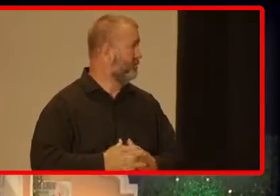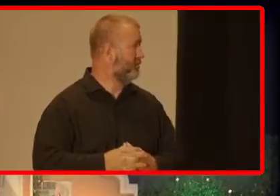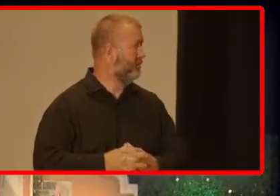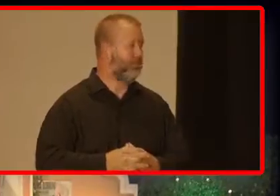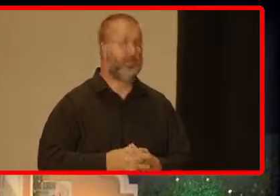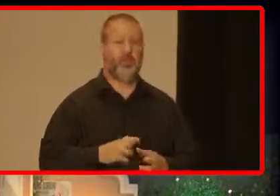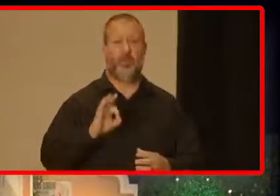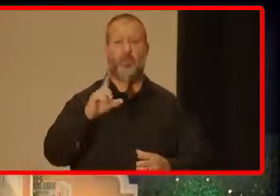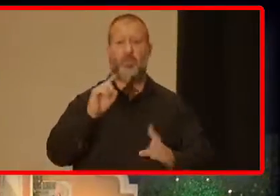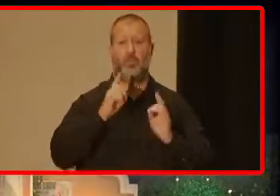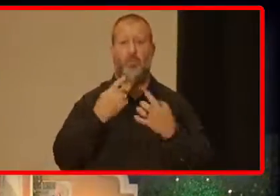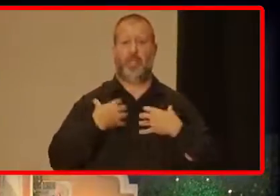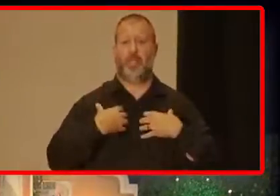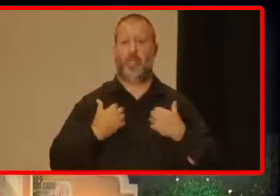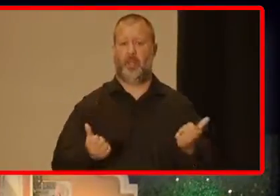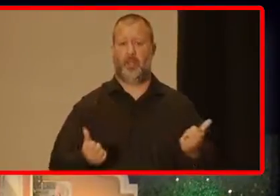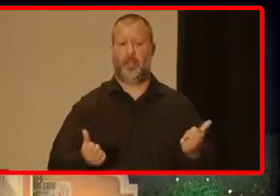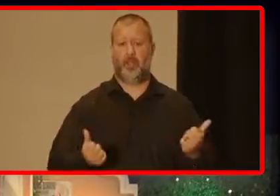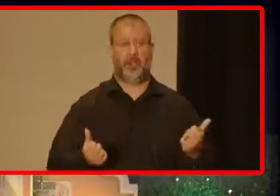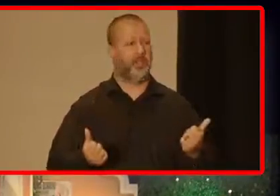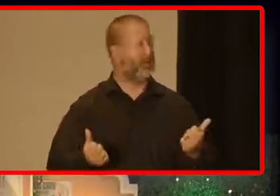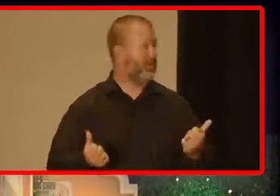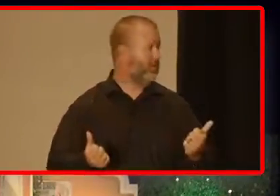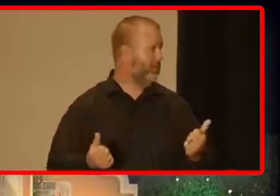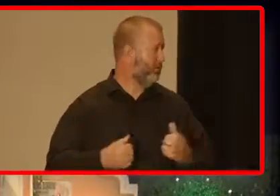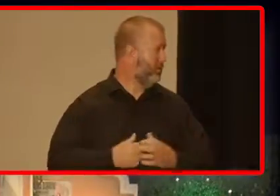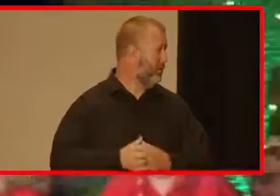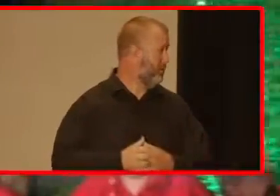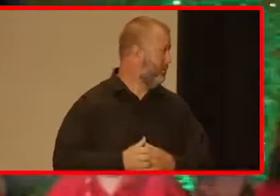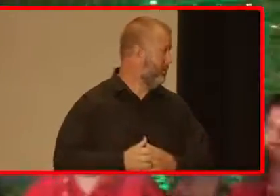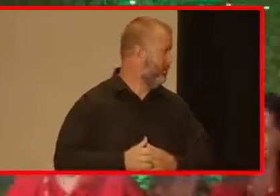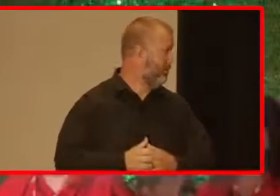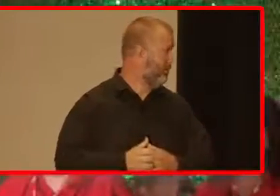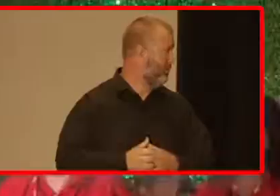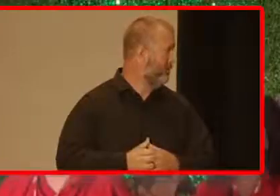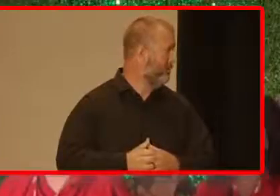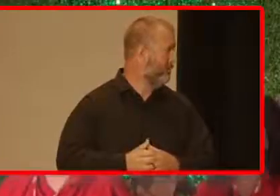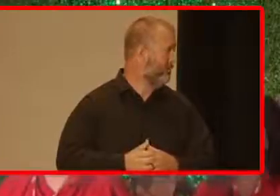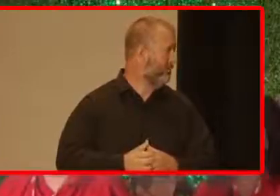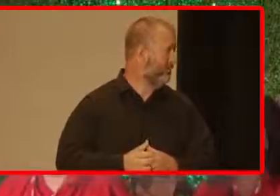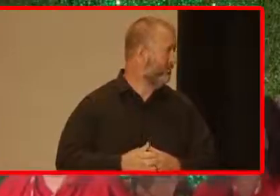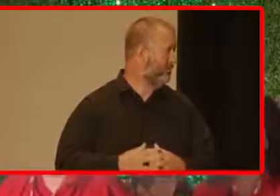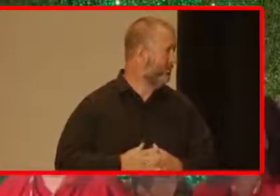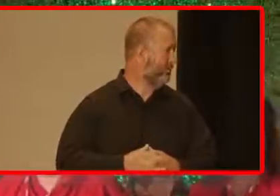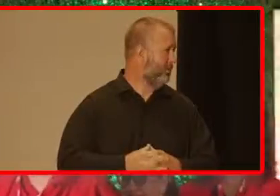Florida Department of Health. I will gladly take over if you want to help.